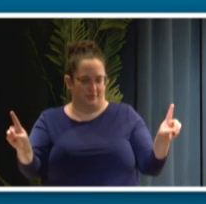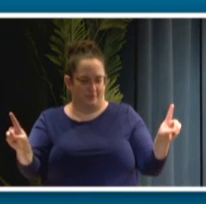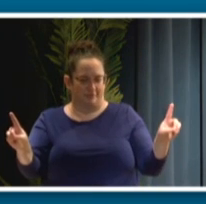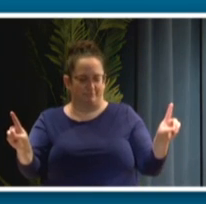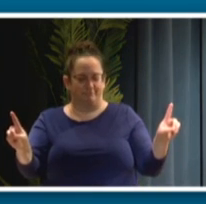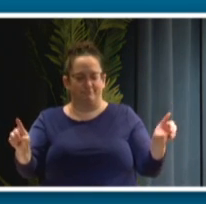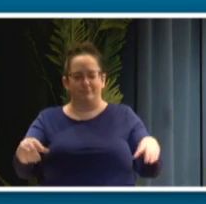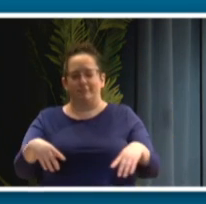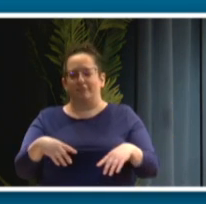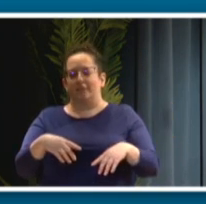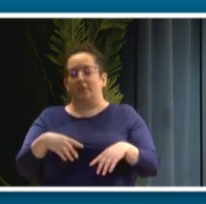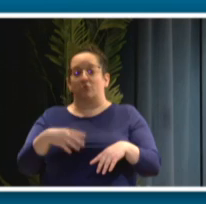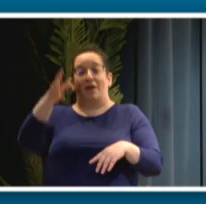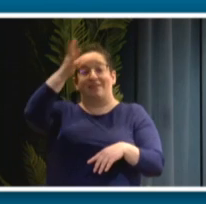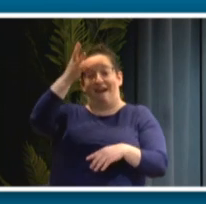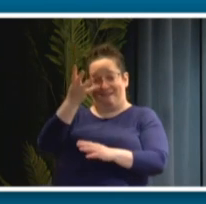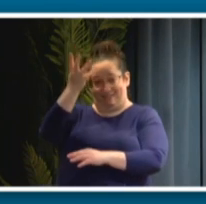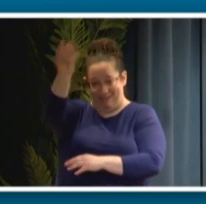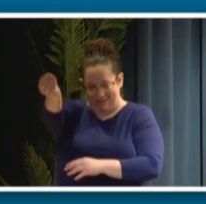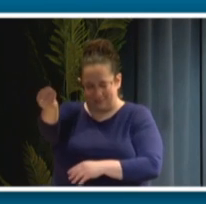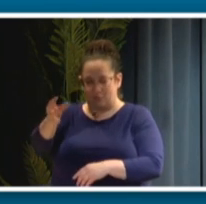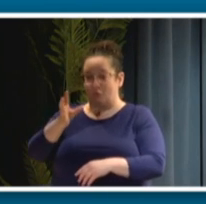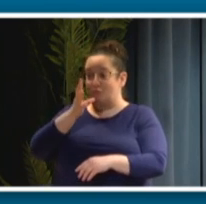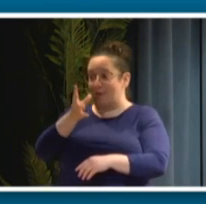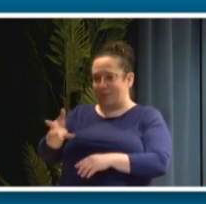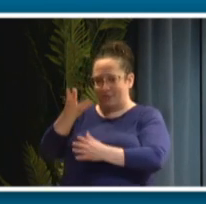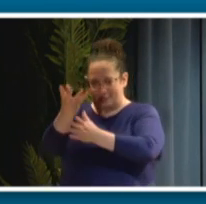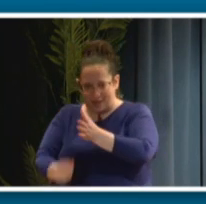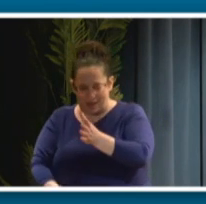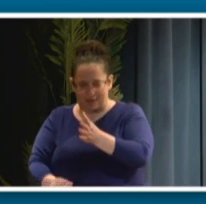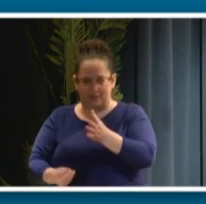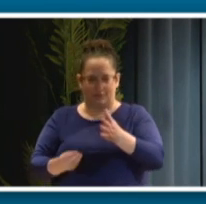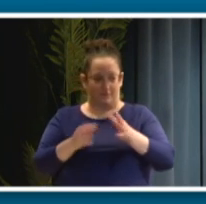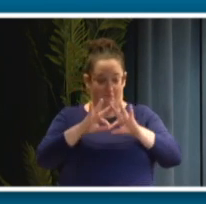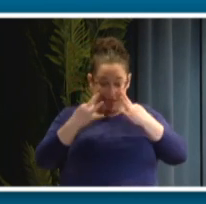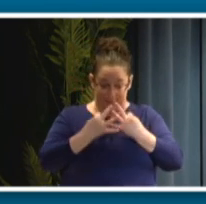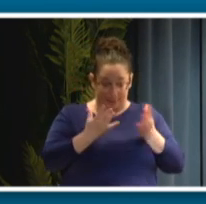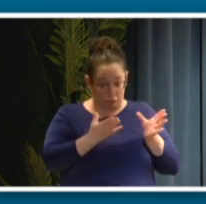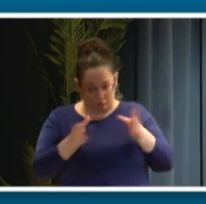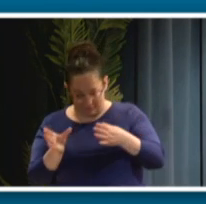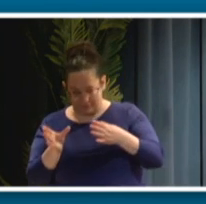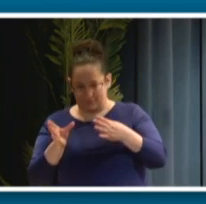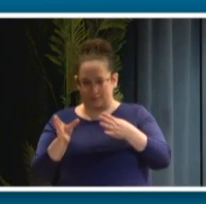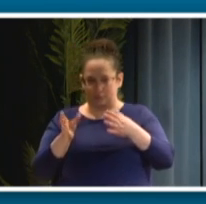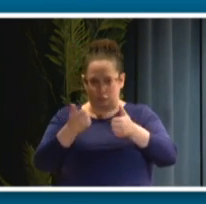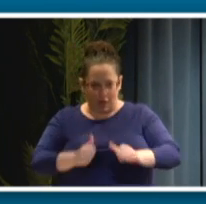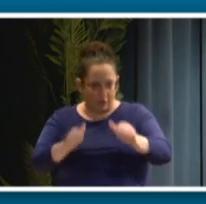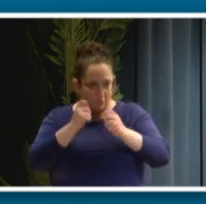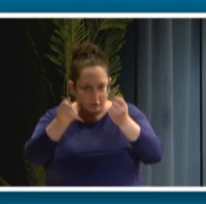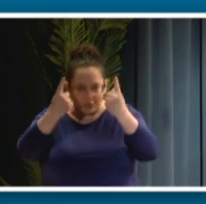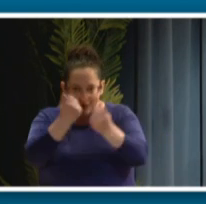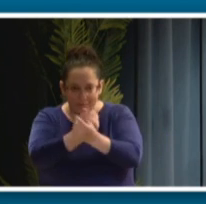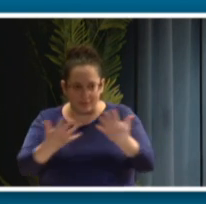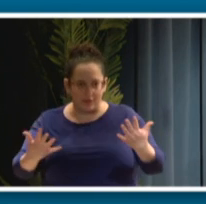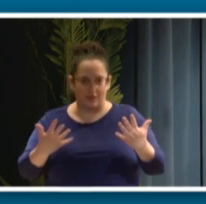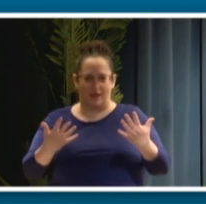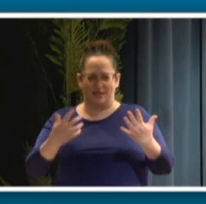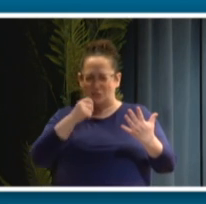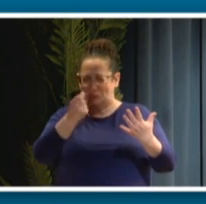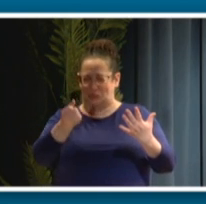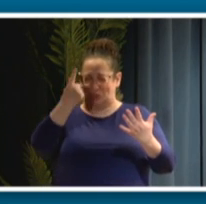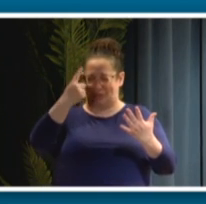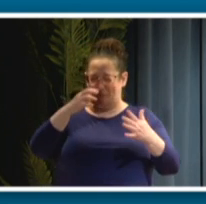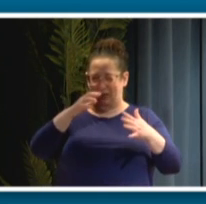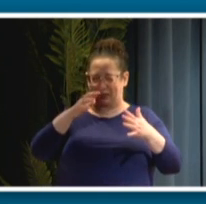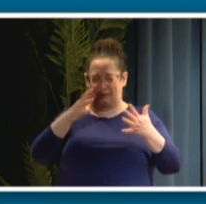And when my father leaves, so now I'm dealing with like that weird moment of like, right. your family's shifting. I'm trying to understand it all. I don't quite understand it all,